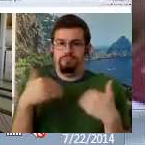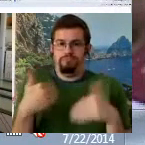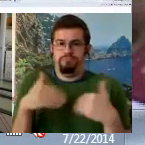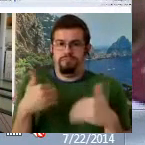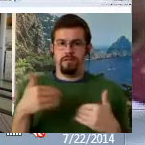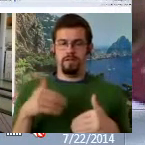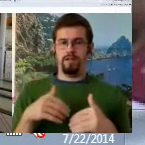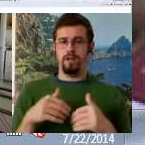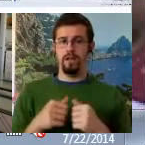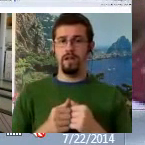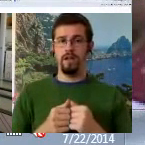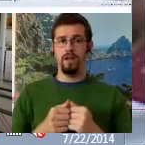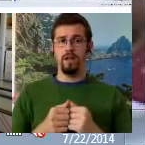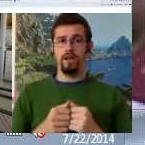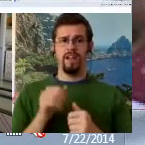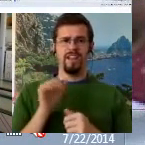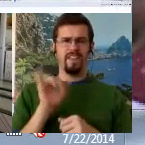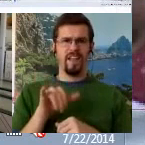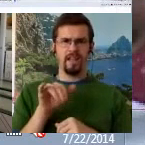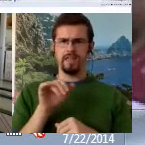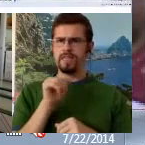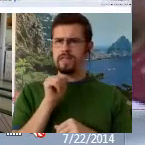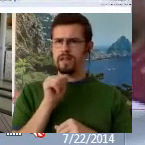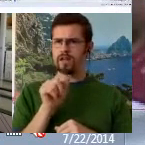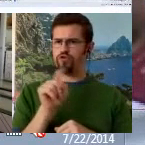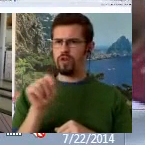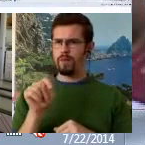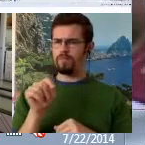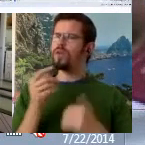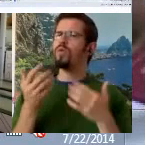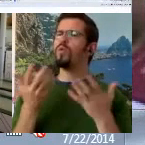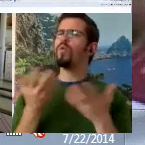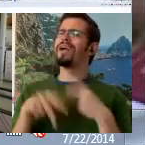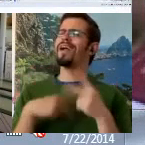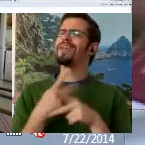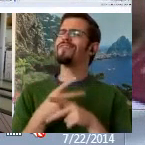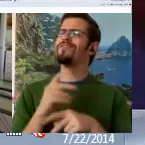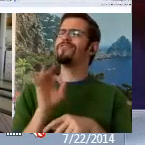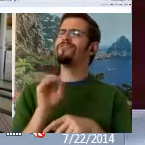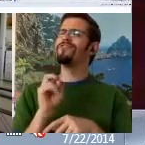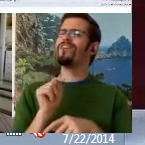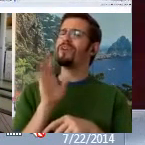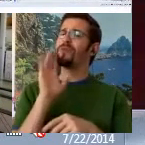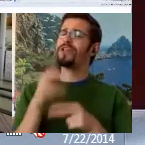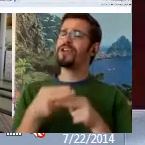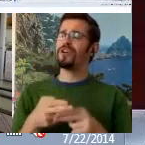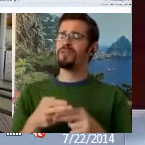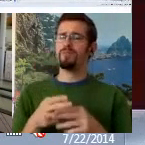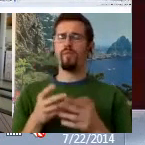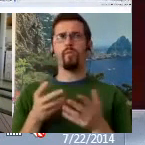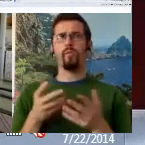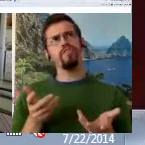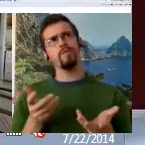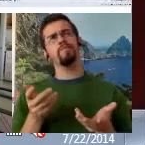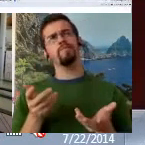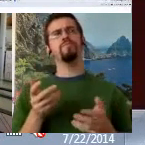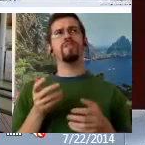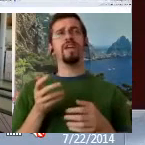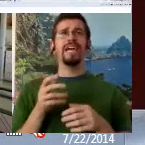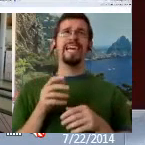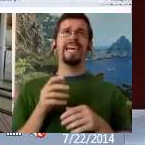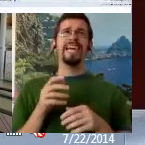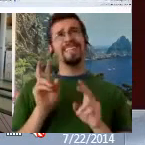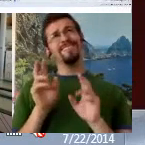TrueType, it's not maybe a TrueType font, as you pointed out. What kind of font would you call it? It's named after a TrueType font, but I think